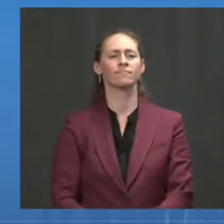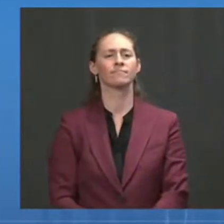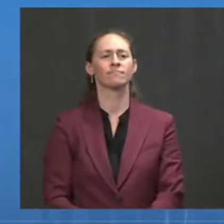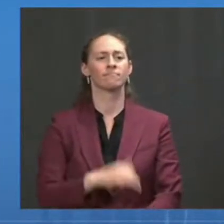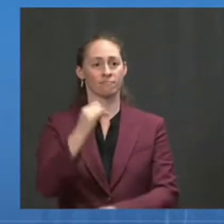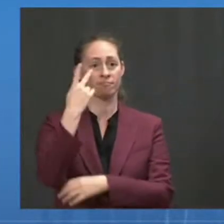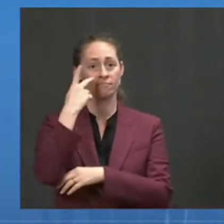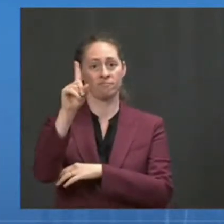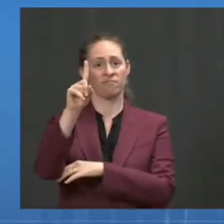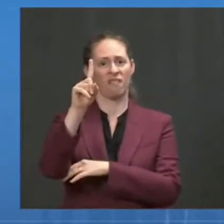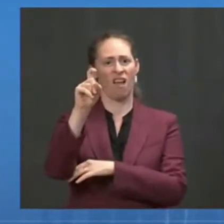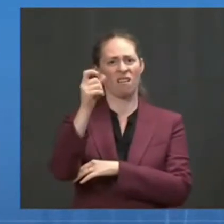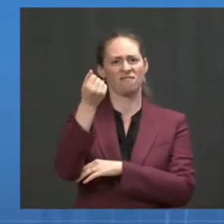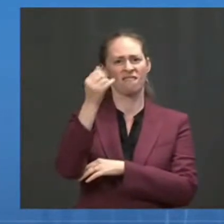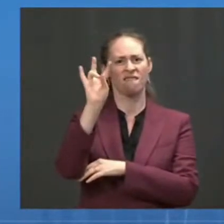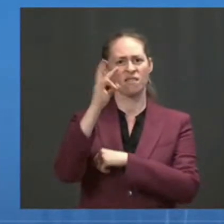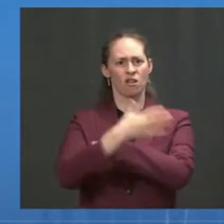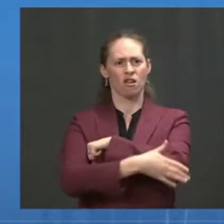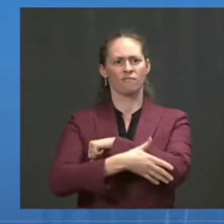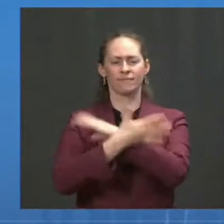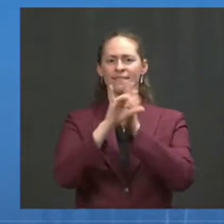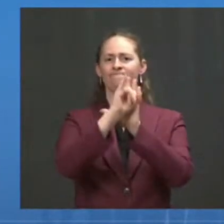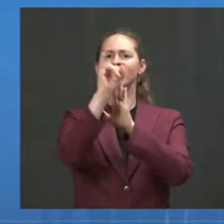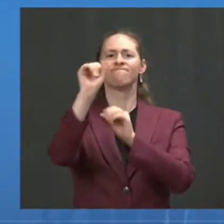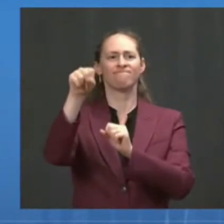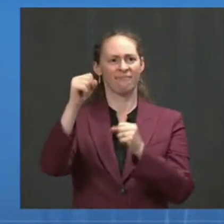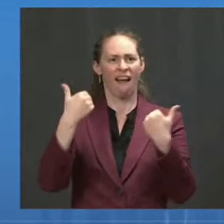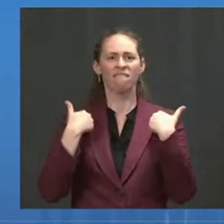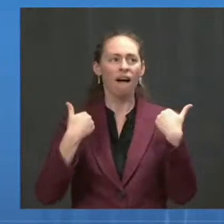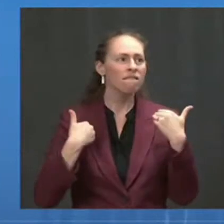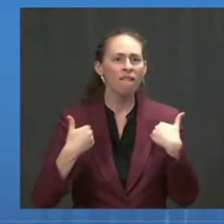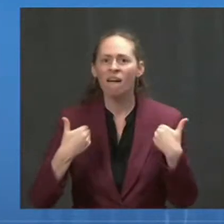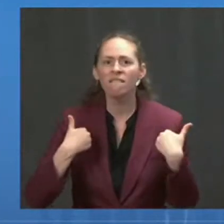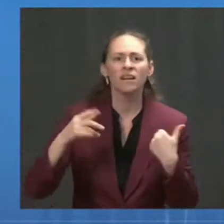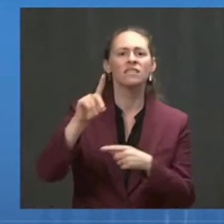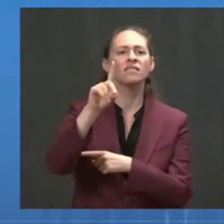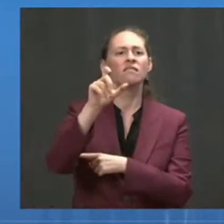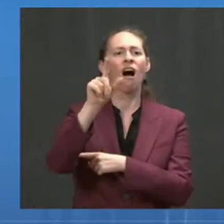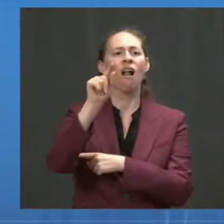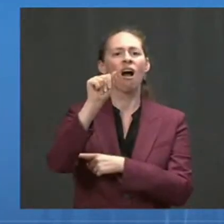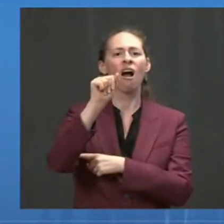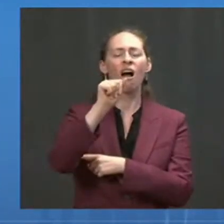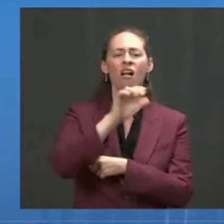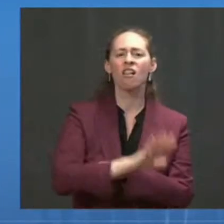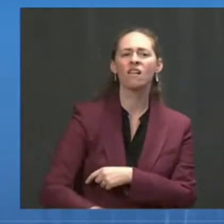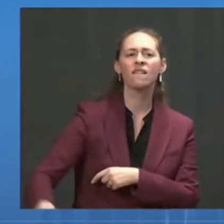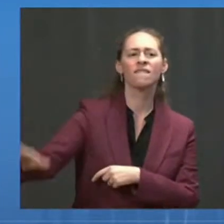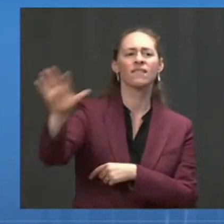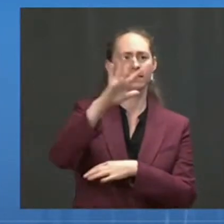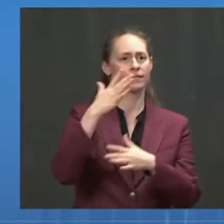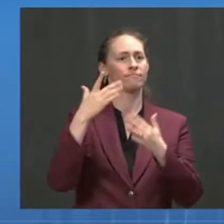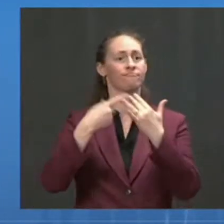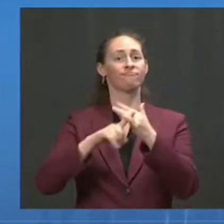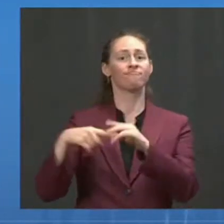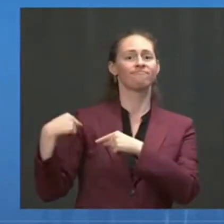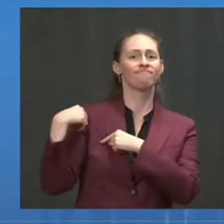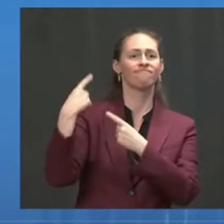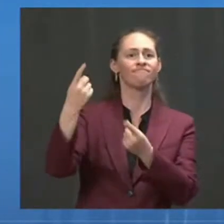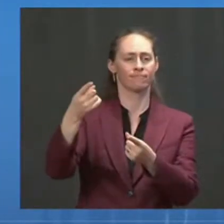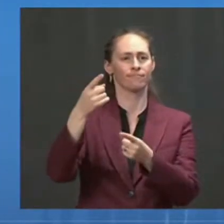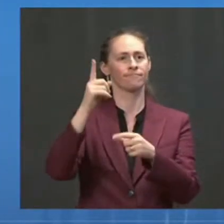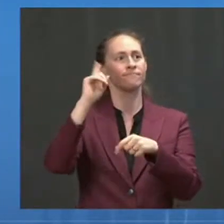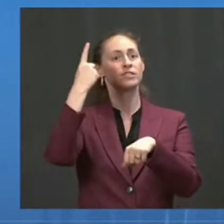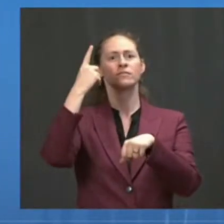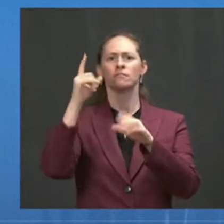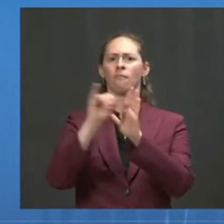countries now have the Delta variant since it was first detected in June of 2020. So let's just review some